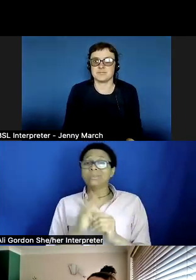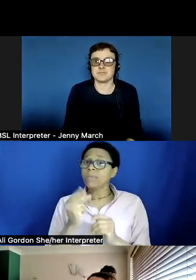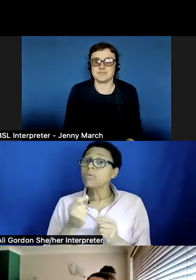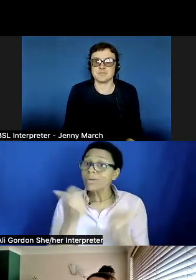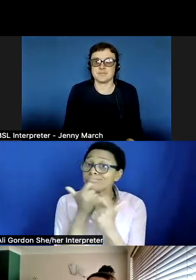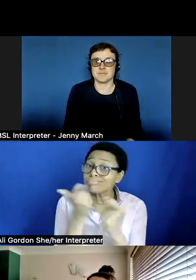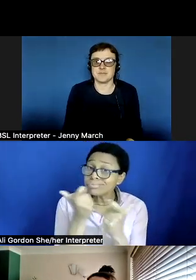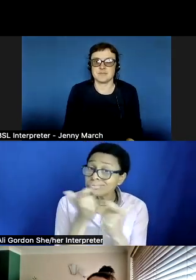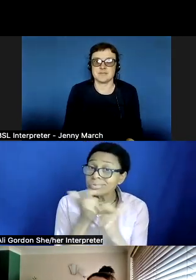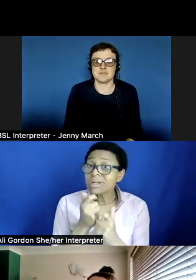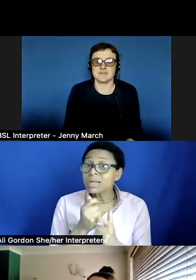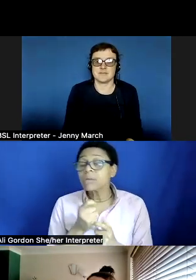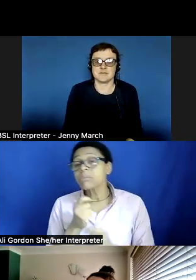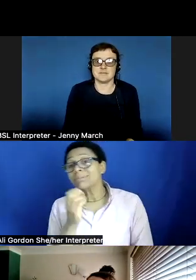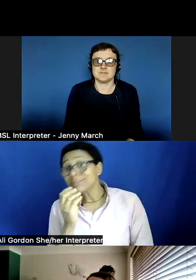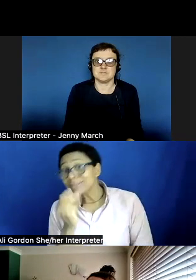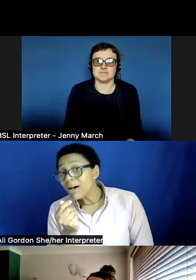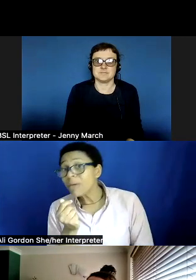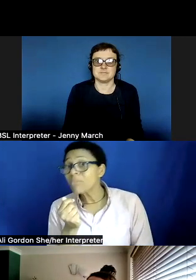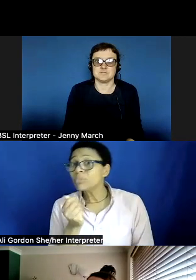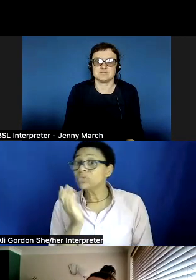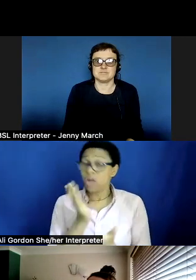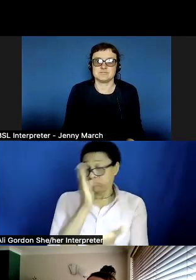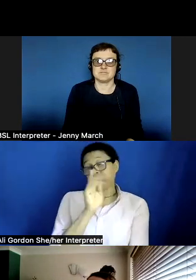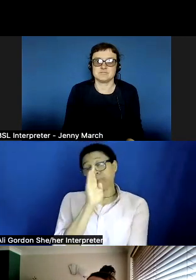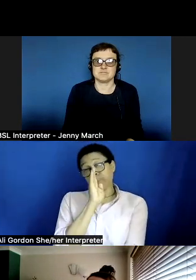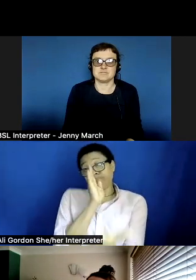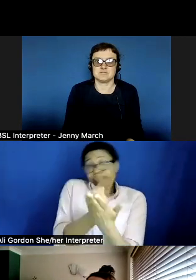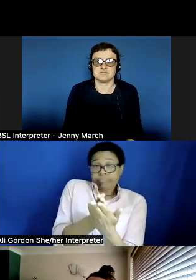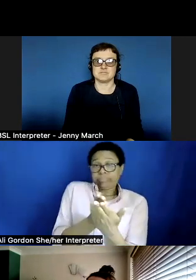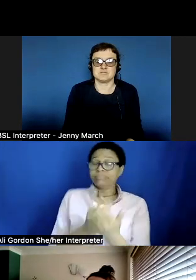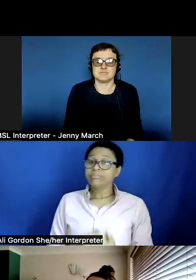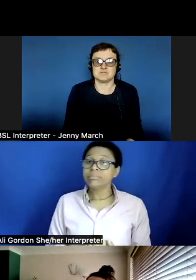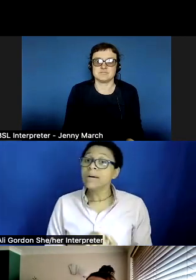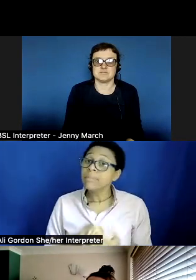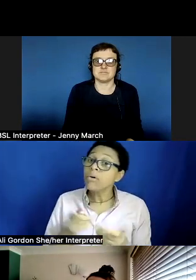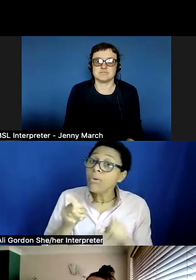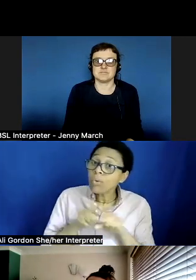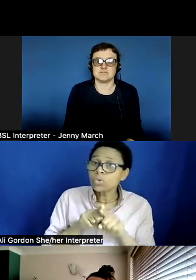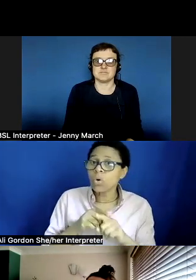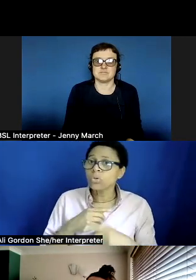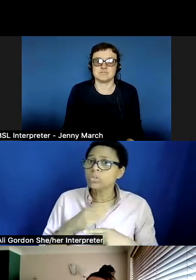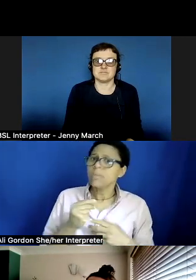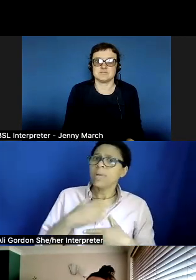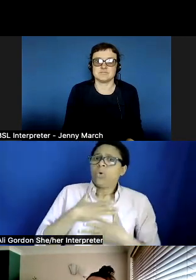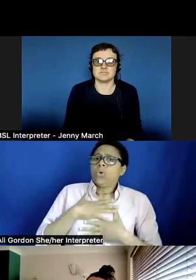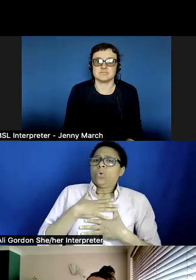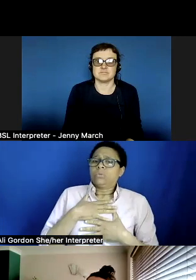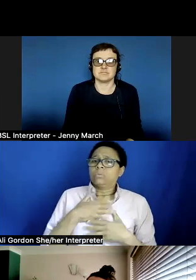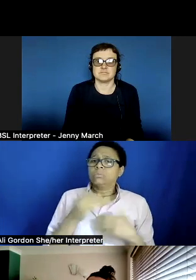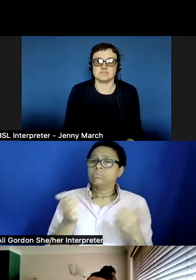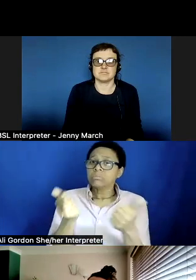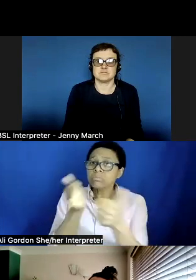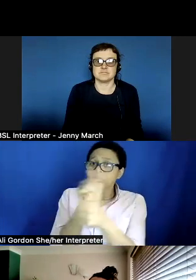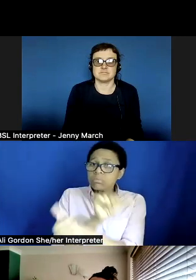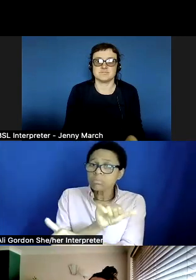humorous because it was so kind of literal and but also equally like disturbing and moving. Yeah, but